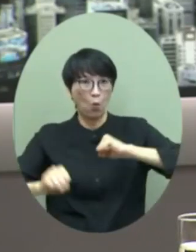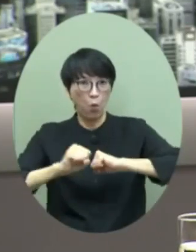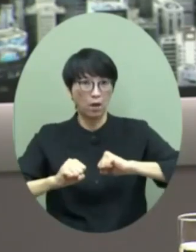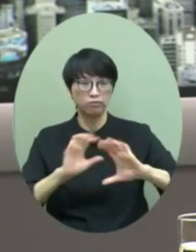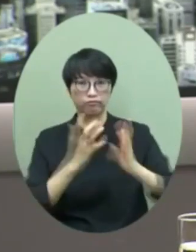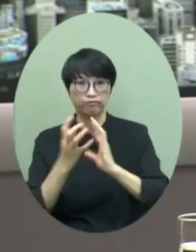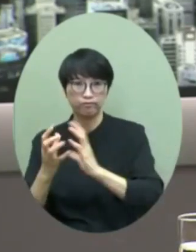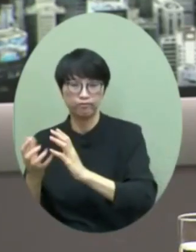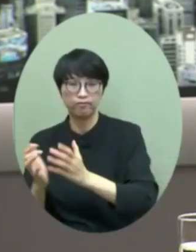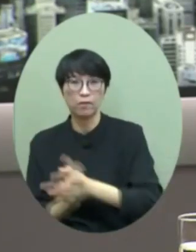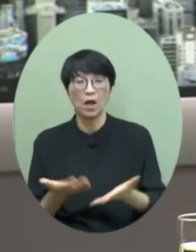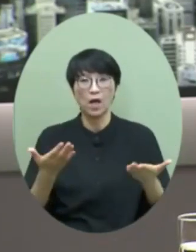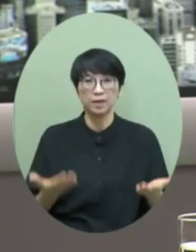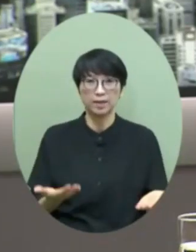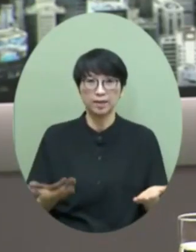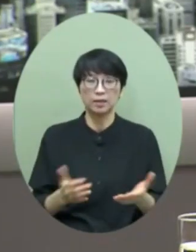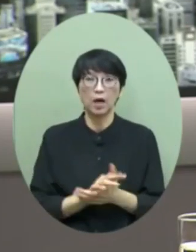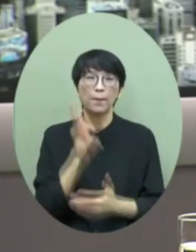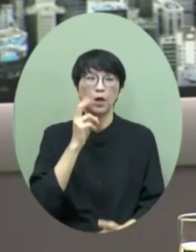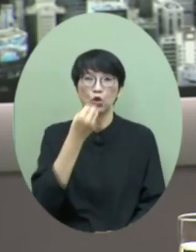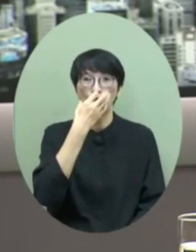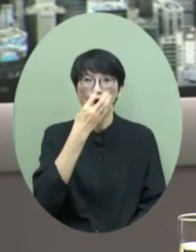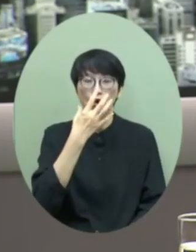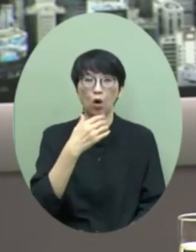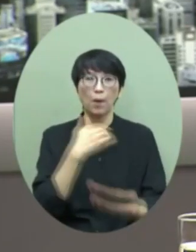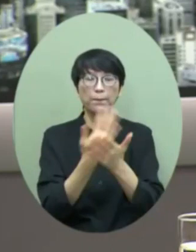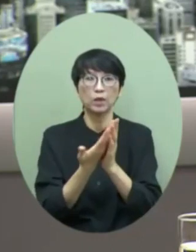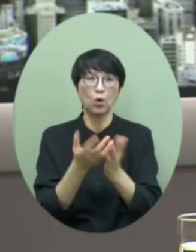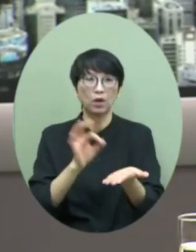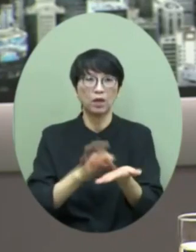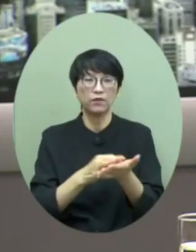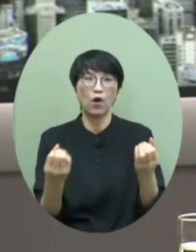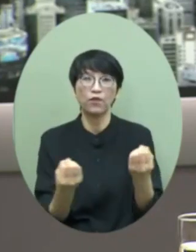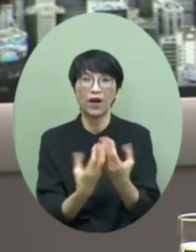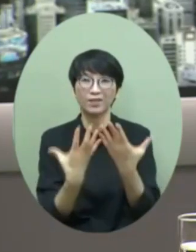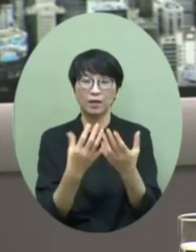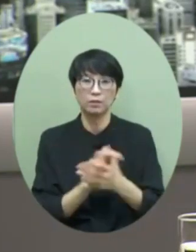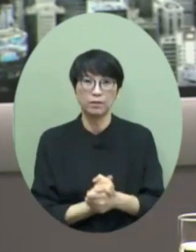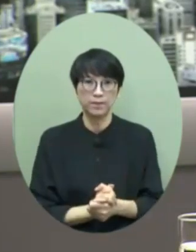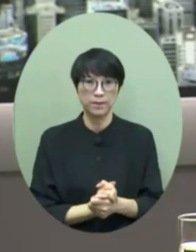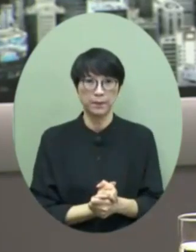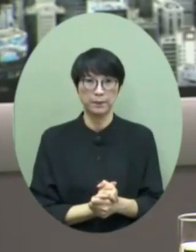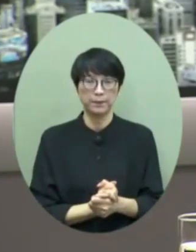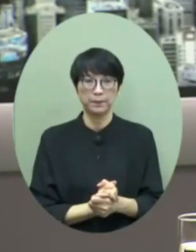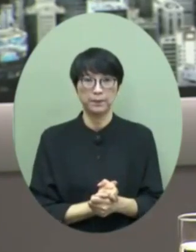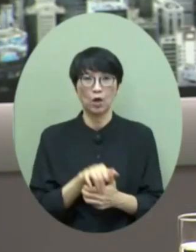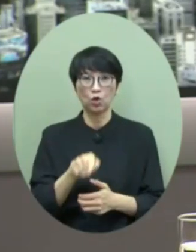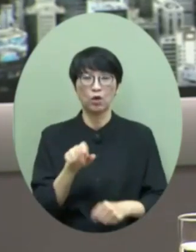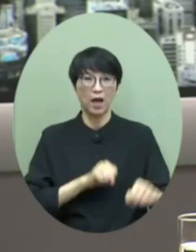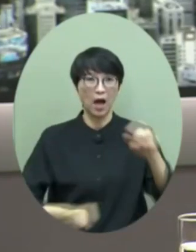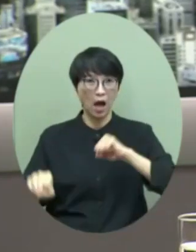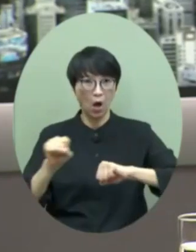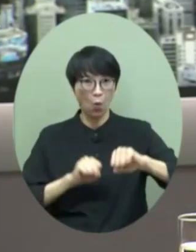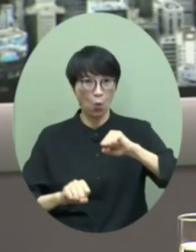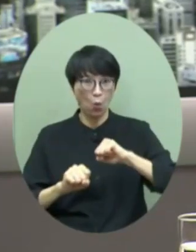And then second question about different types of different acts and types of behavior that